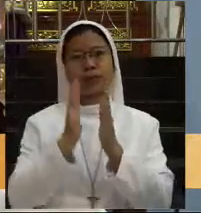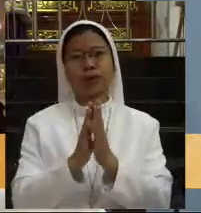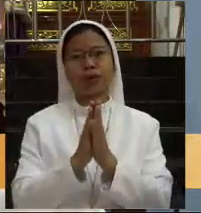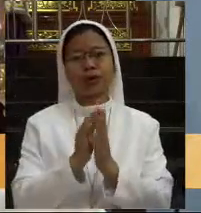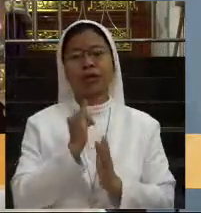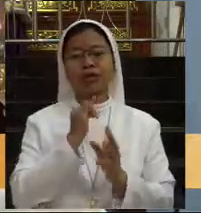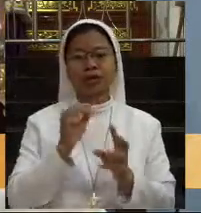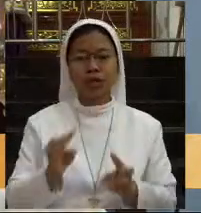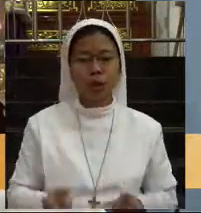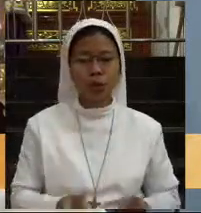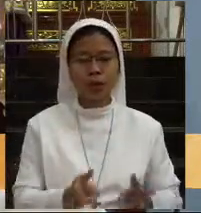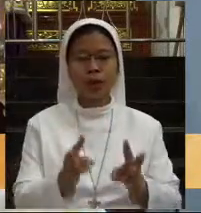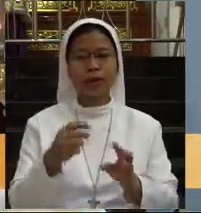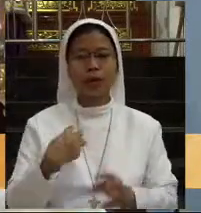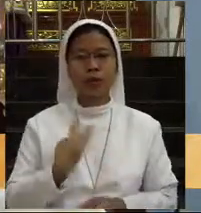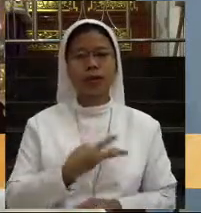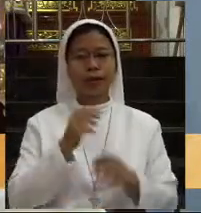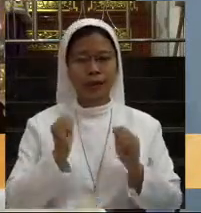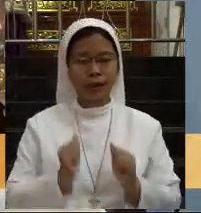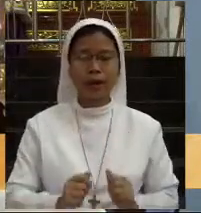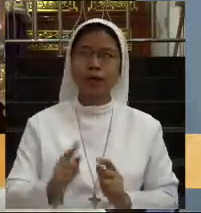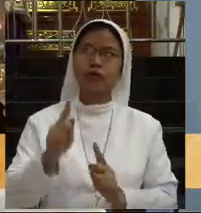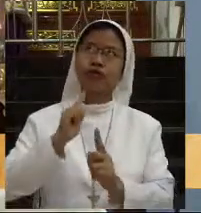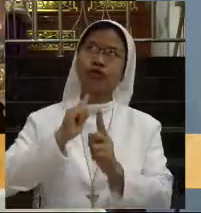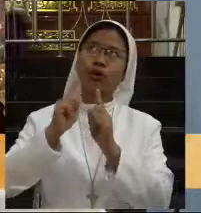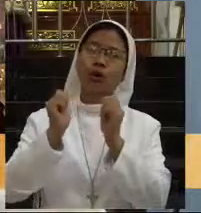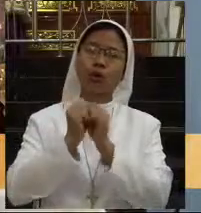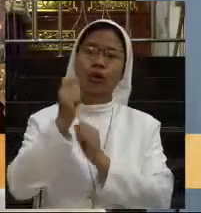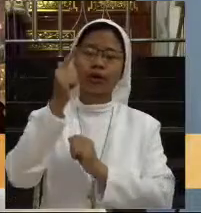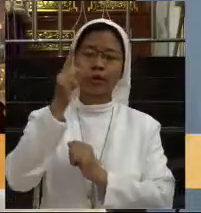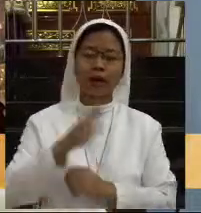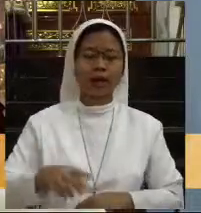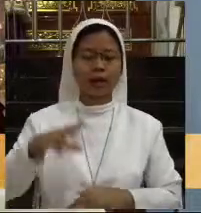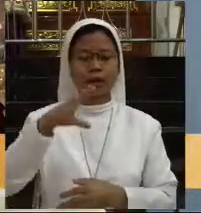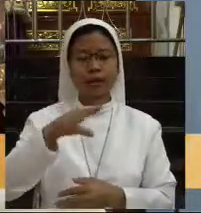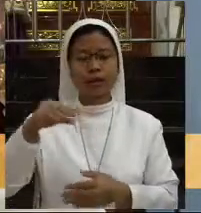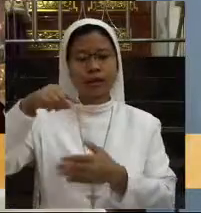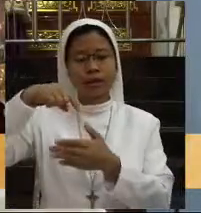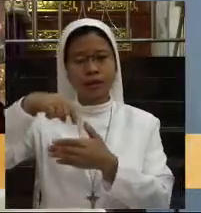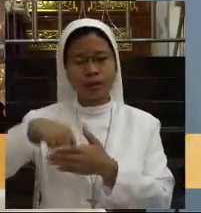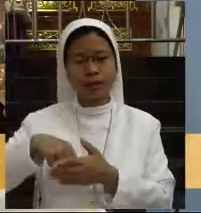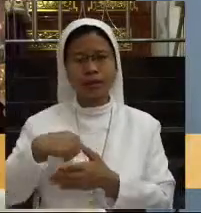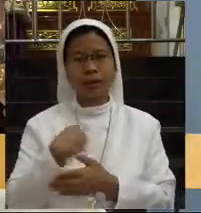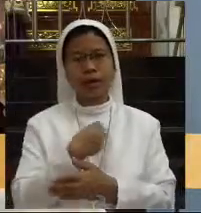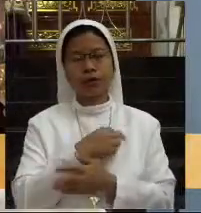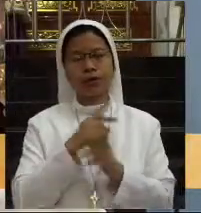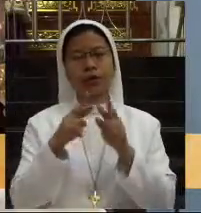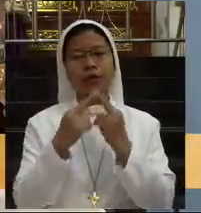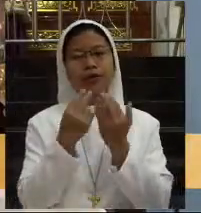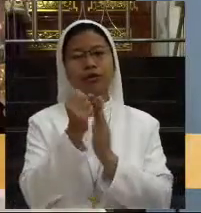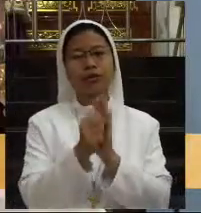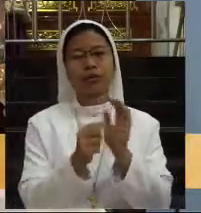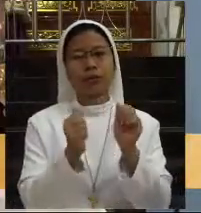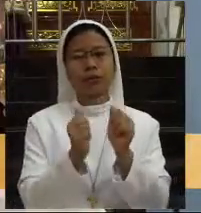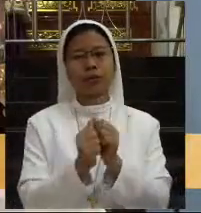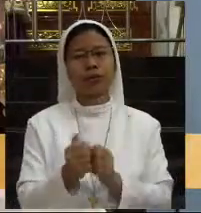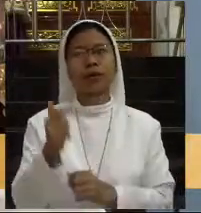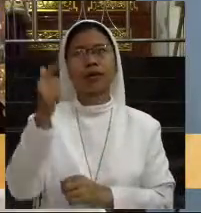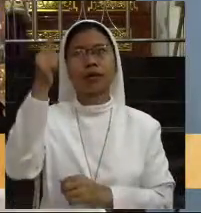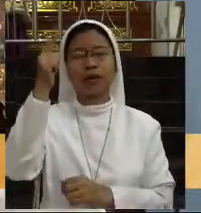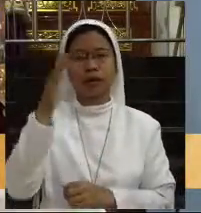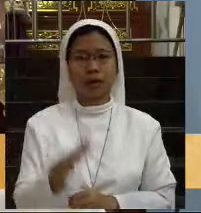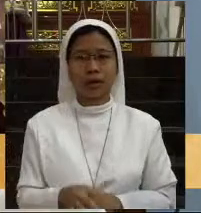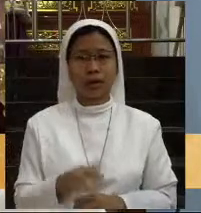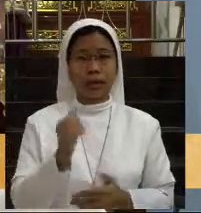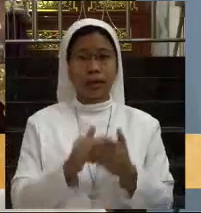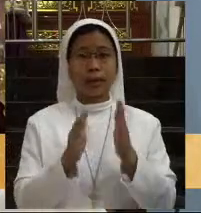God to relate with Him and to deepen our relationship with Him. Prayer is the means wherein we